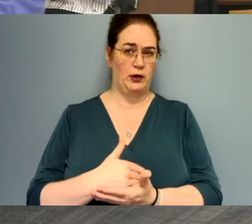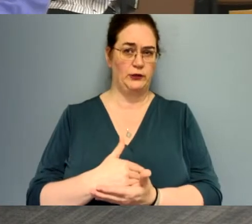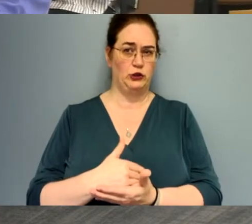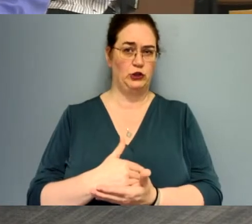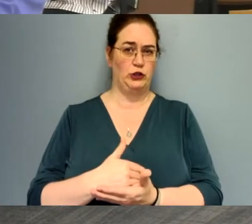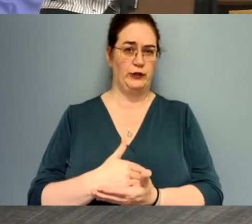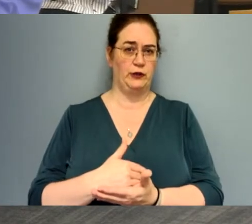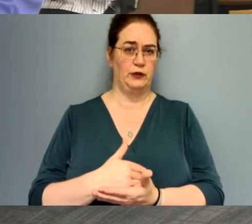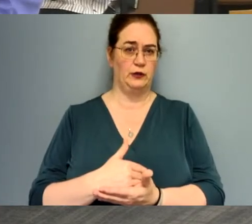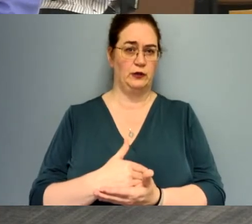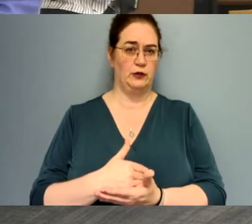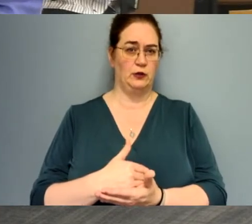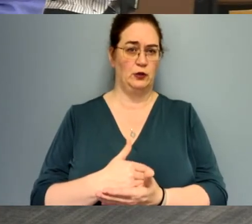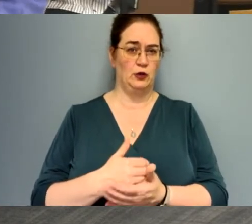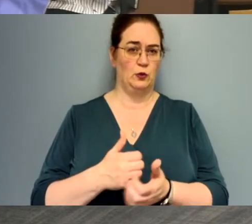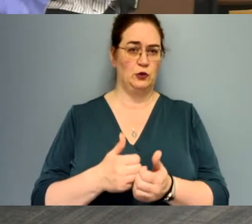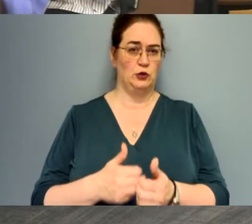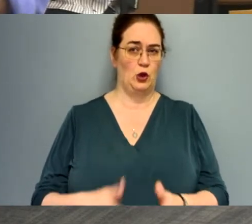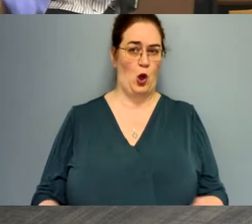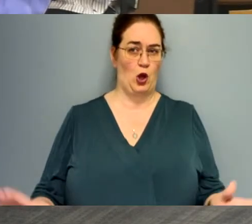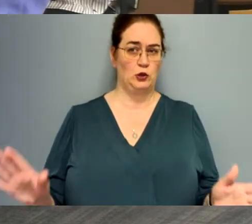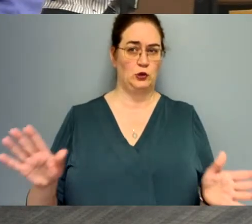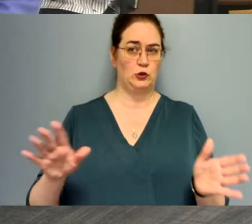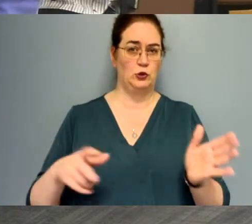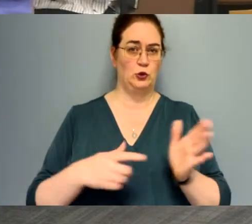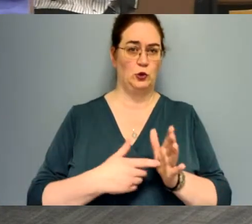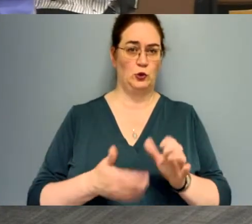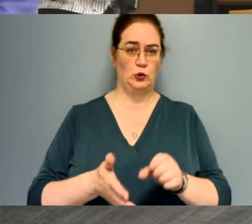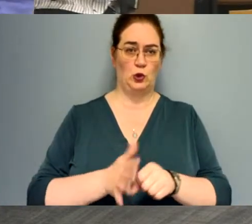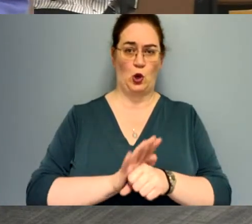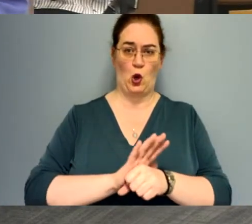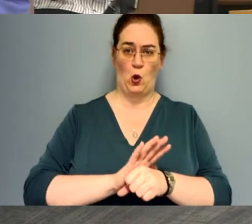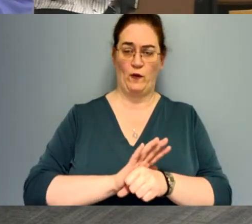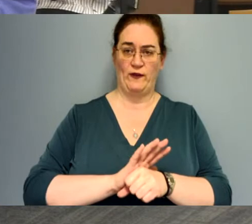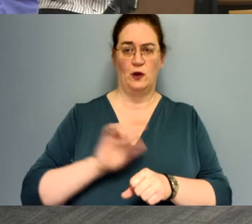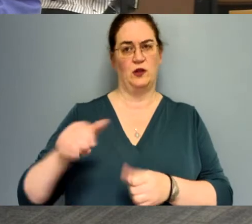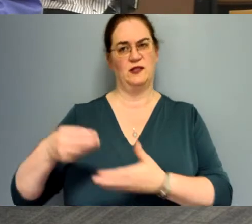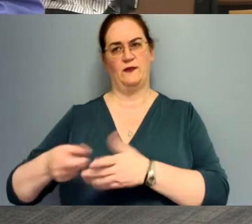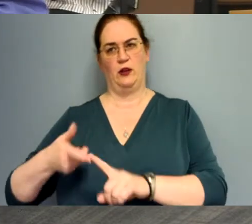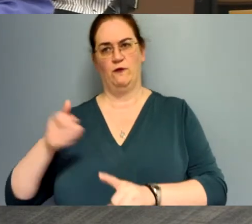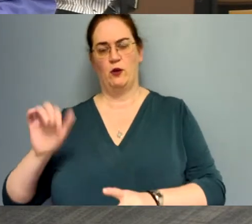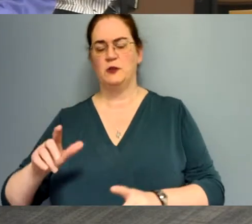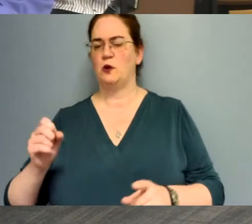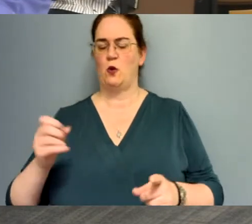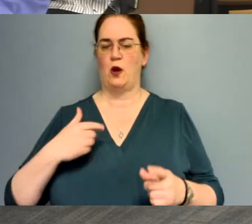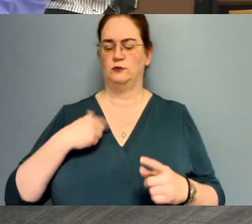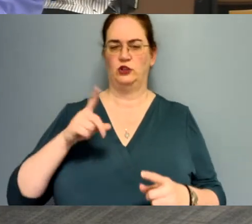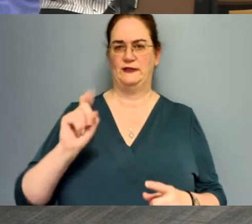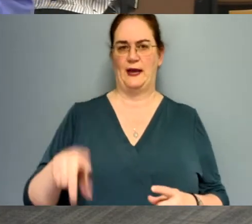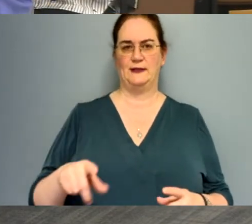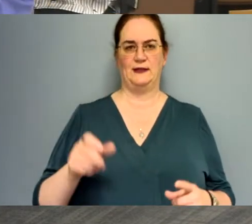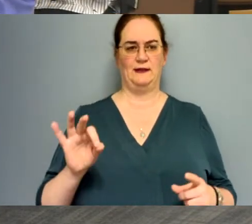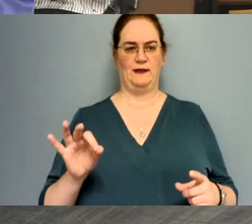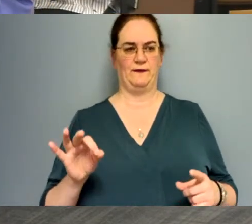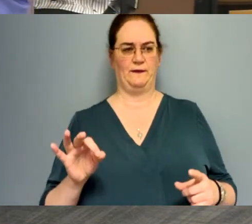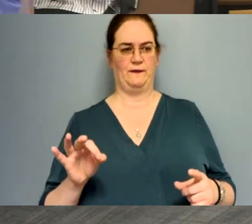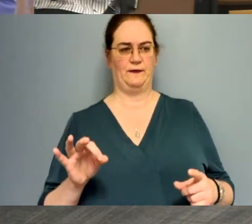was lost due to COVID, which is what this funding is from? So I'm just asking if